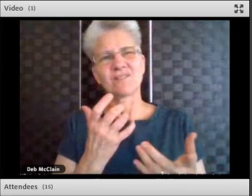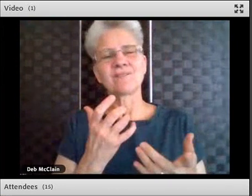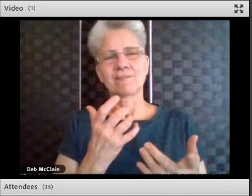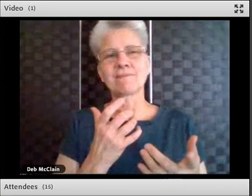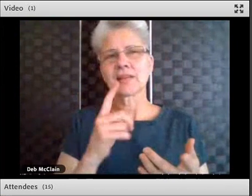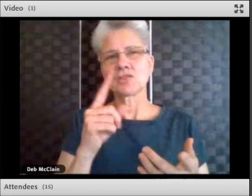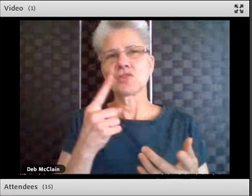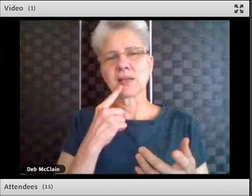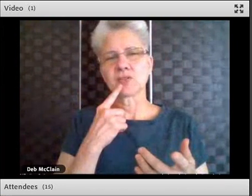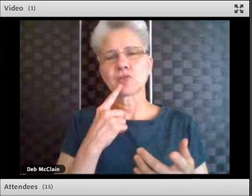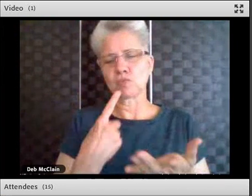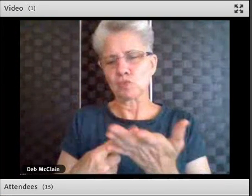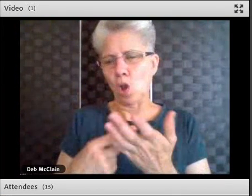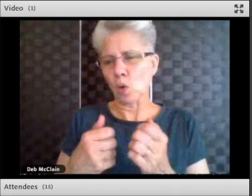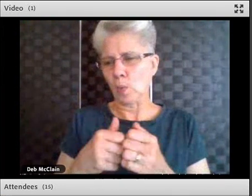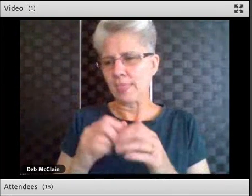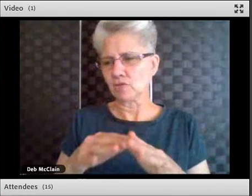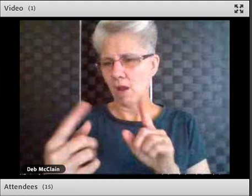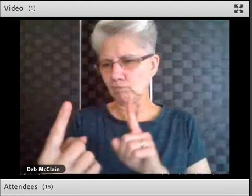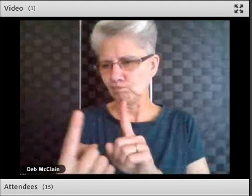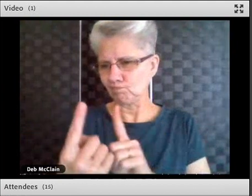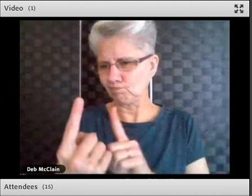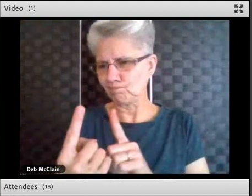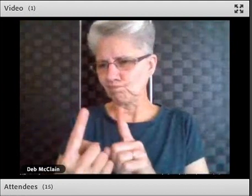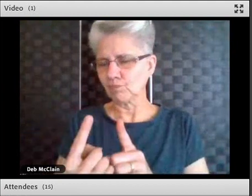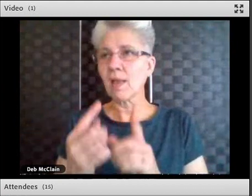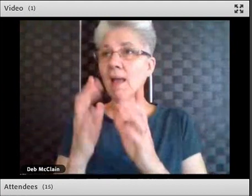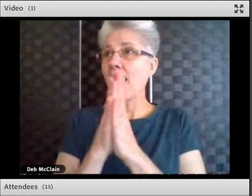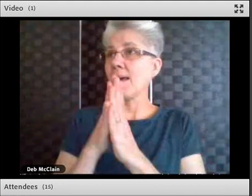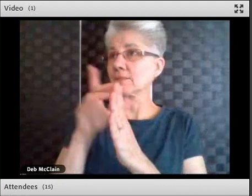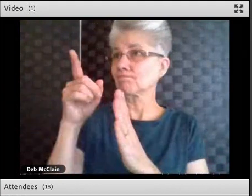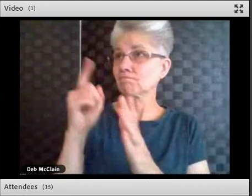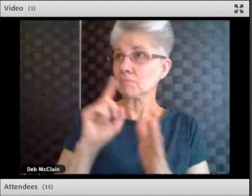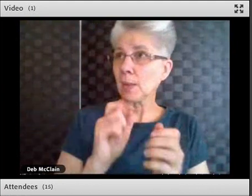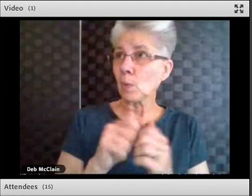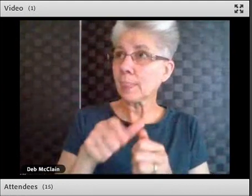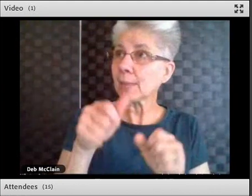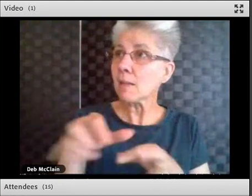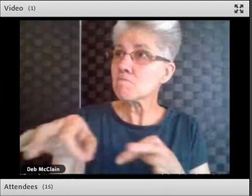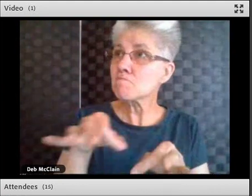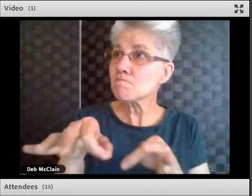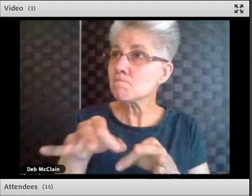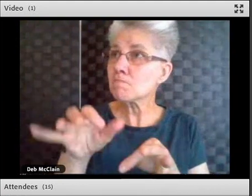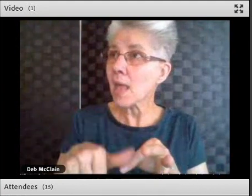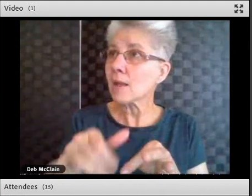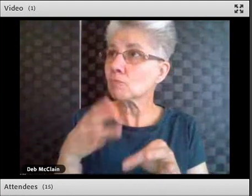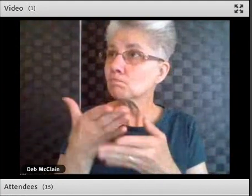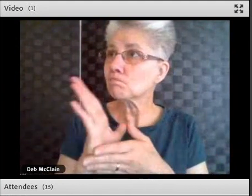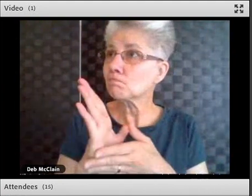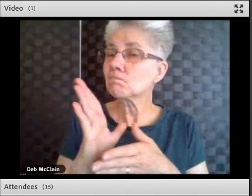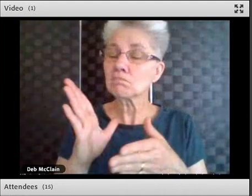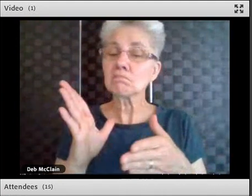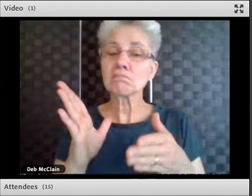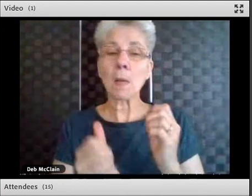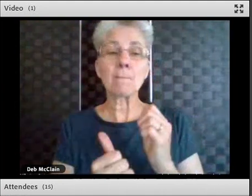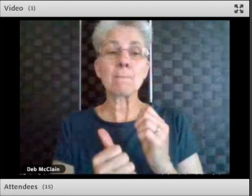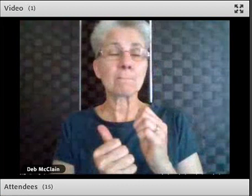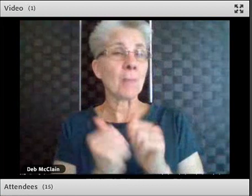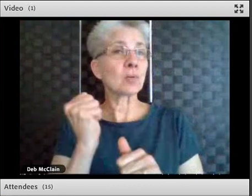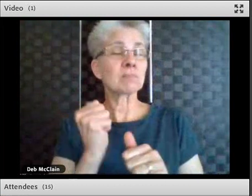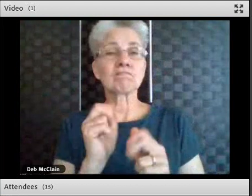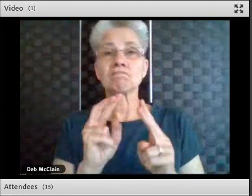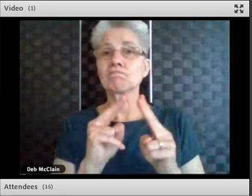Is just to approach the child directly and ask the adult, can I speak with your child or with the child? And often